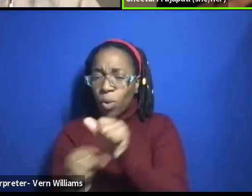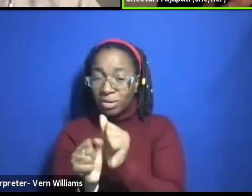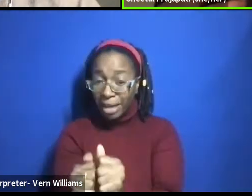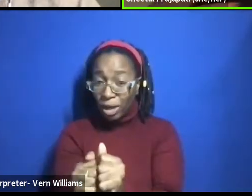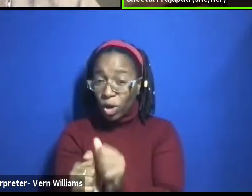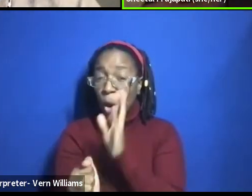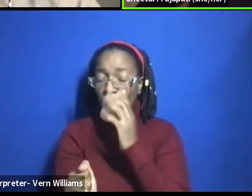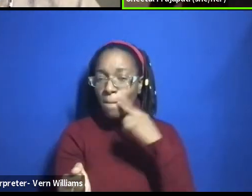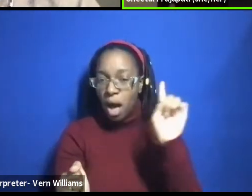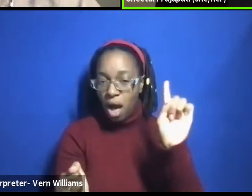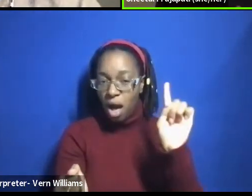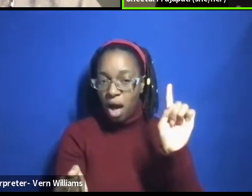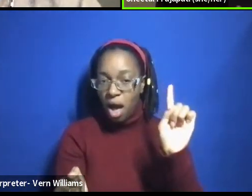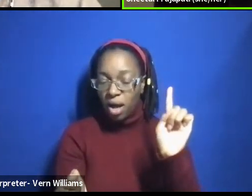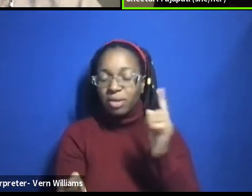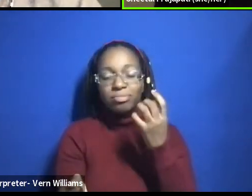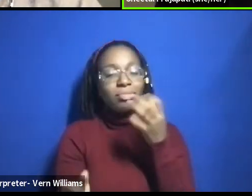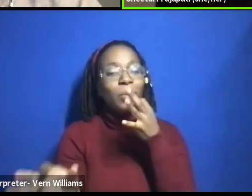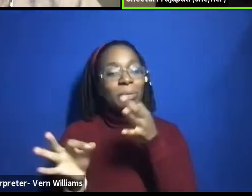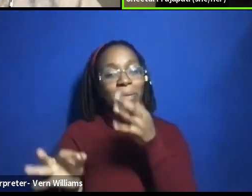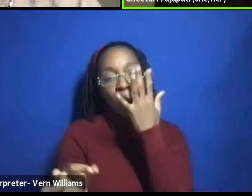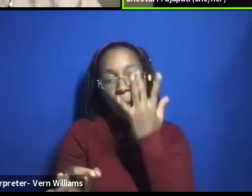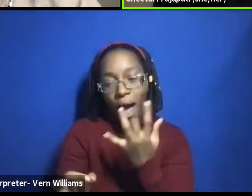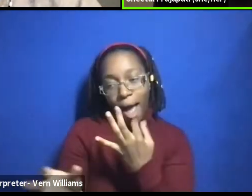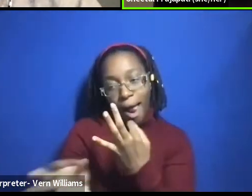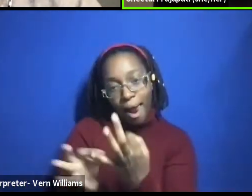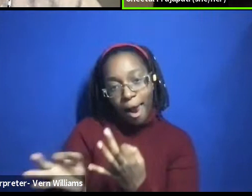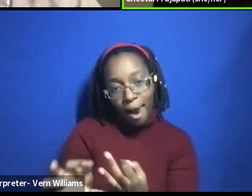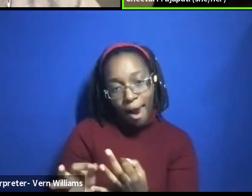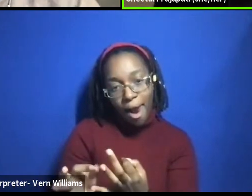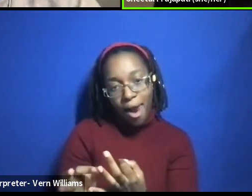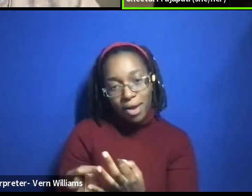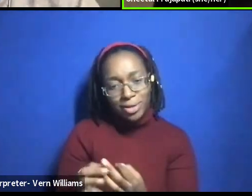And it's hard for a director who's paying a consultant to say no to that.